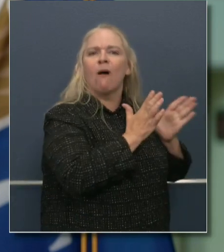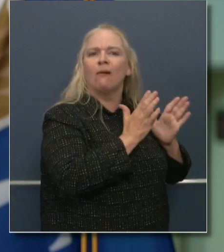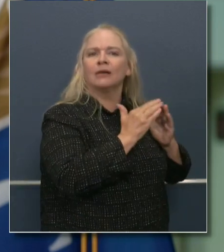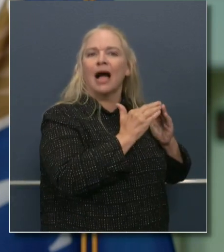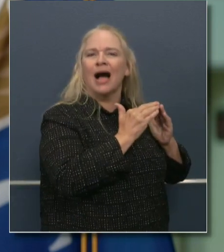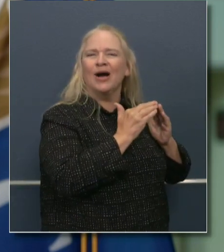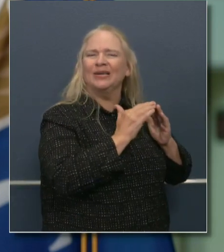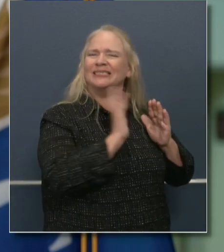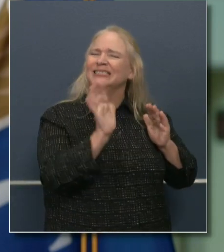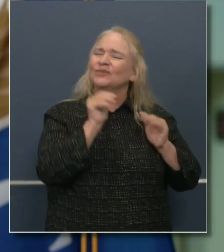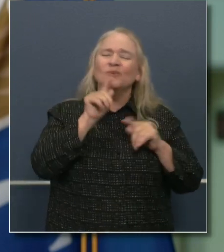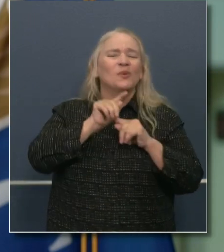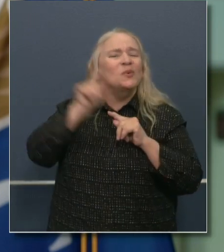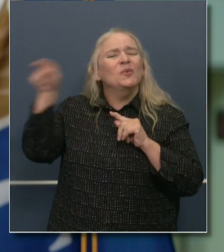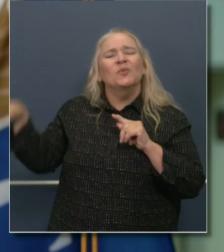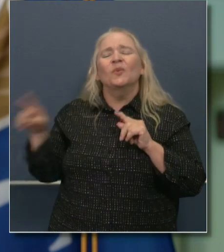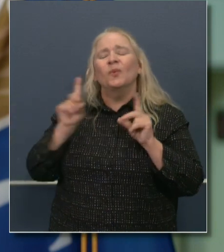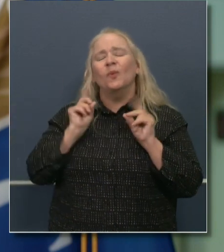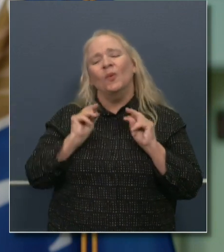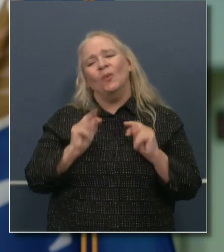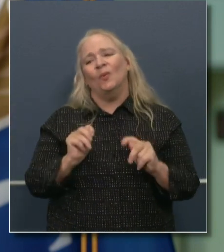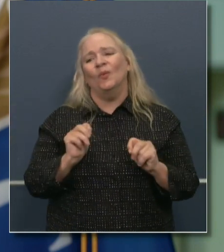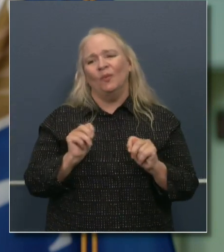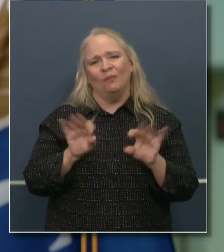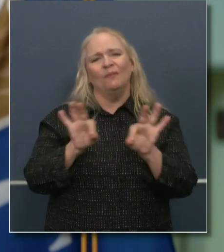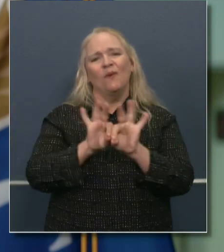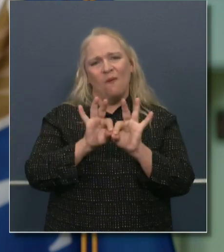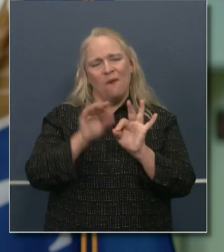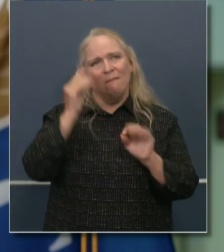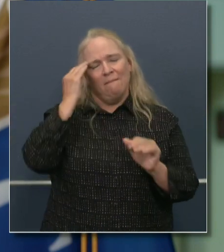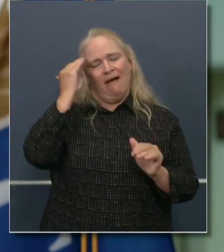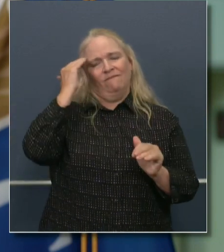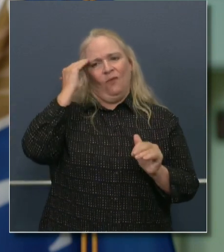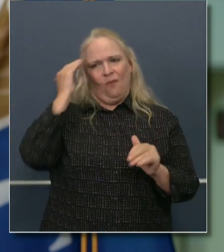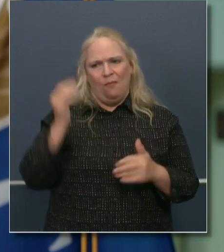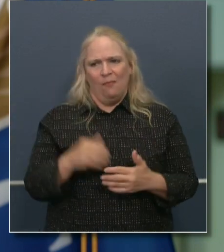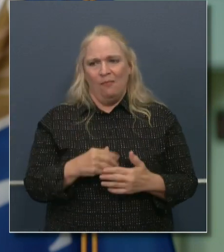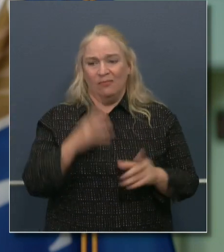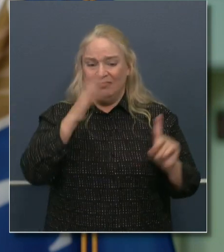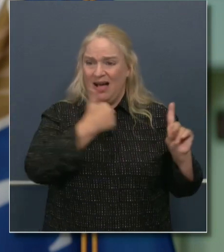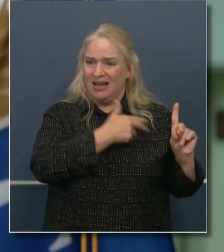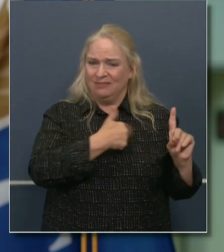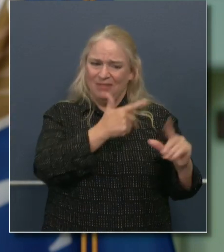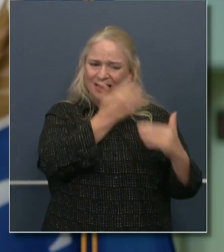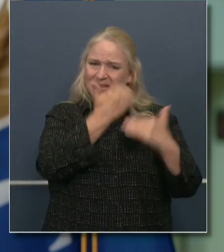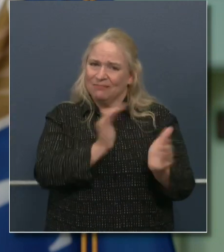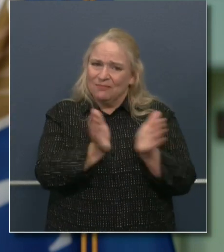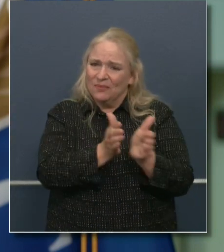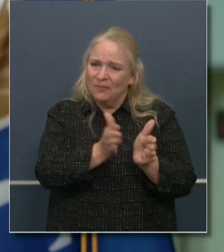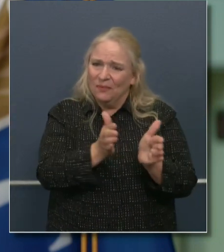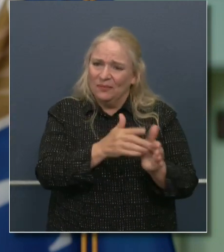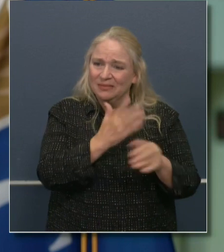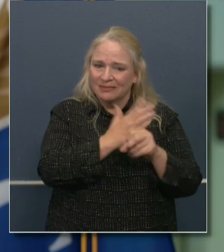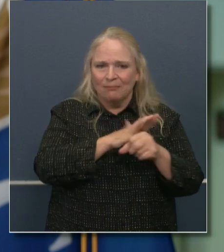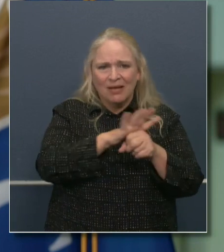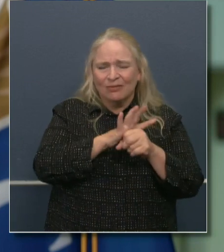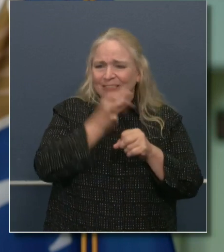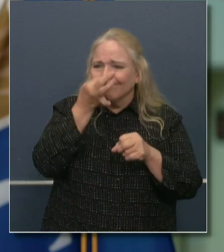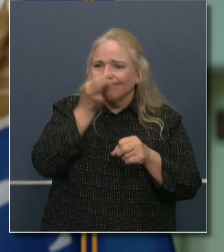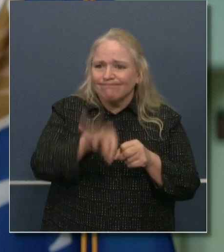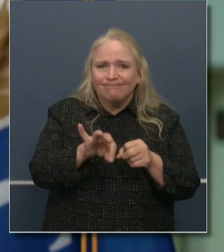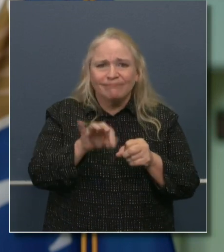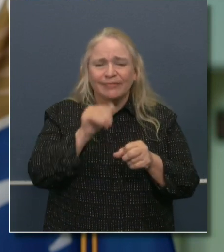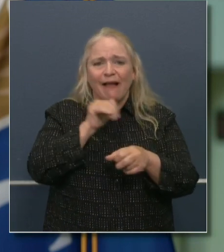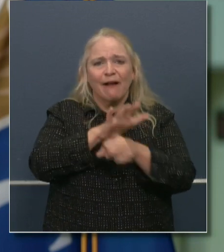availability of appropriate levels of hospital resources, which again have precipitated in the decision that we